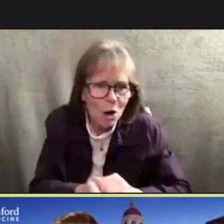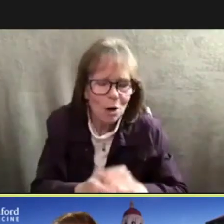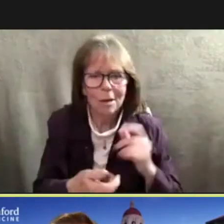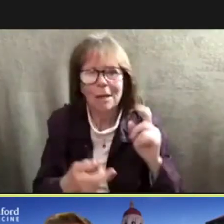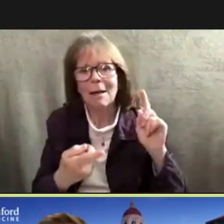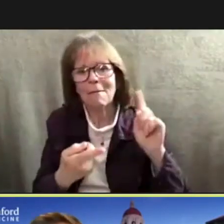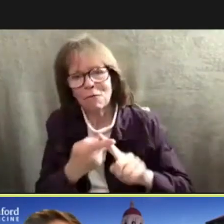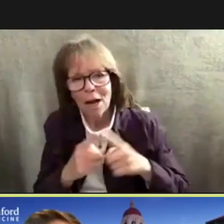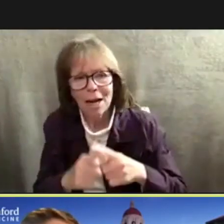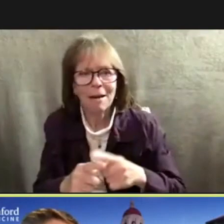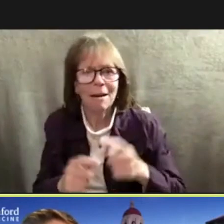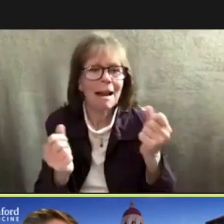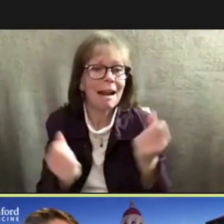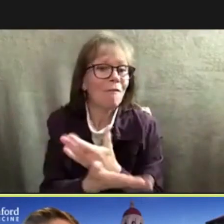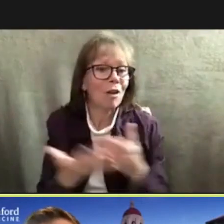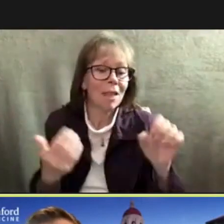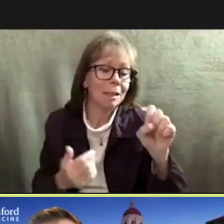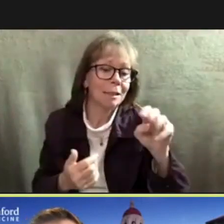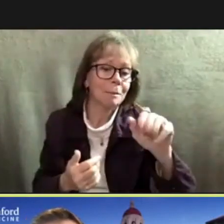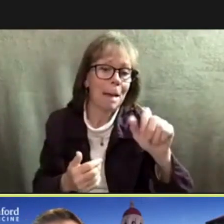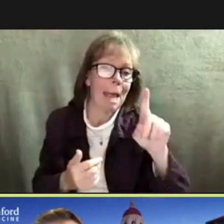all things SMATI.